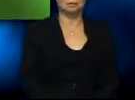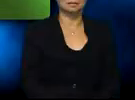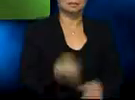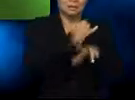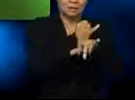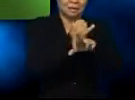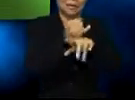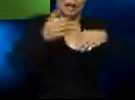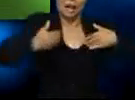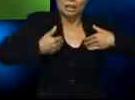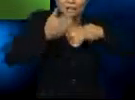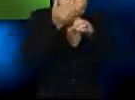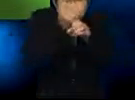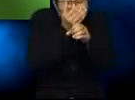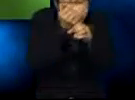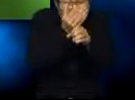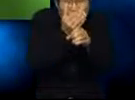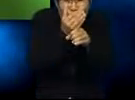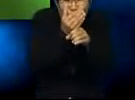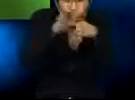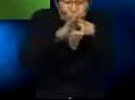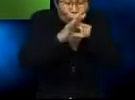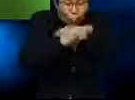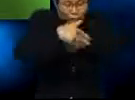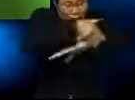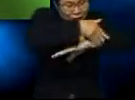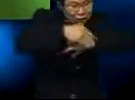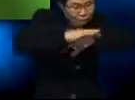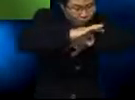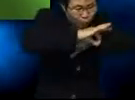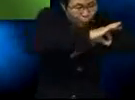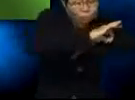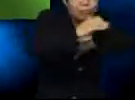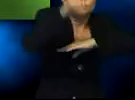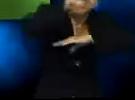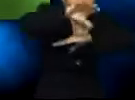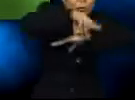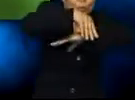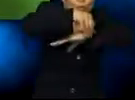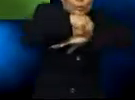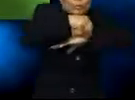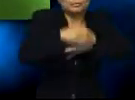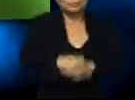Insects have small holes by the side of their bodies to let air in.